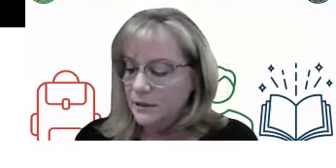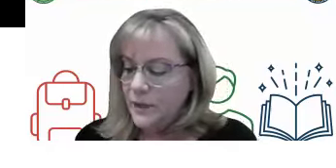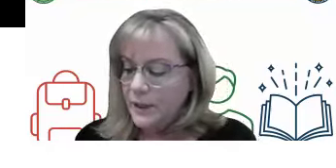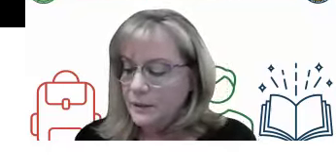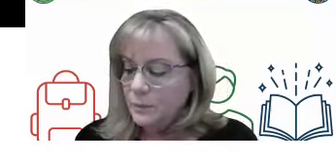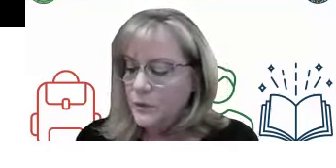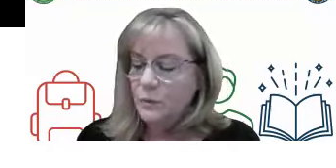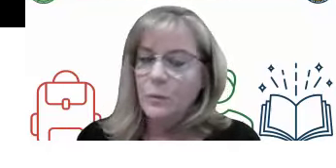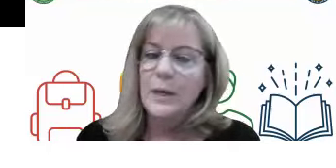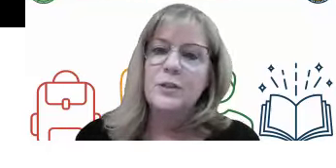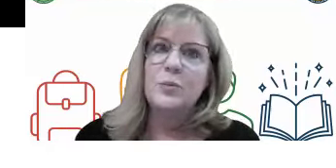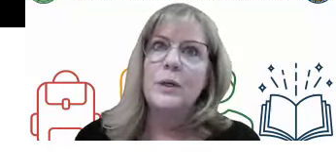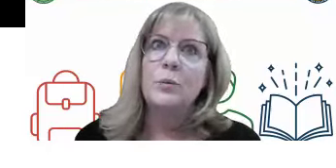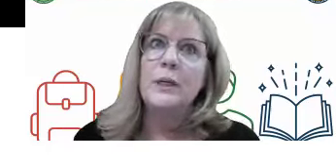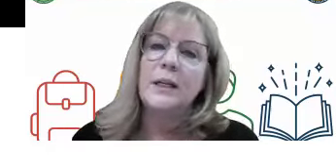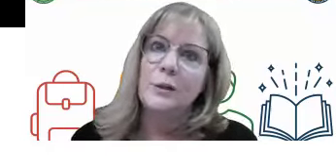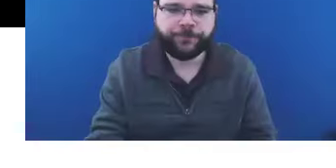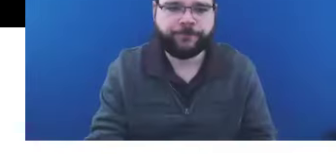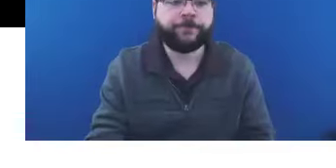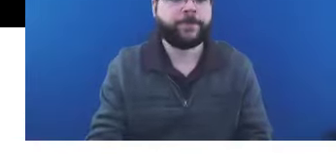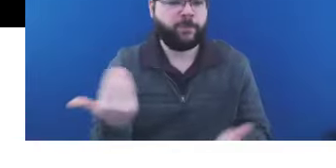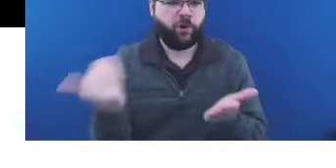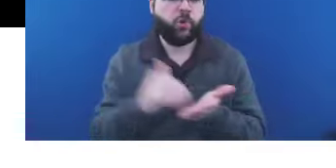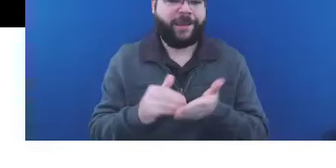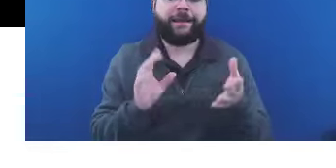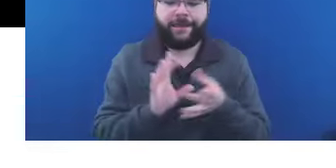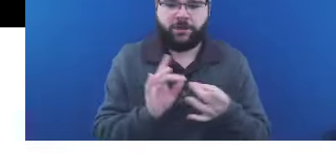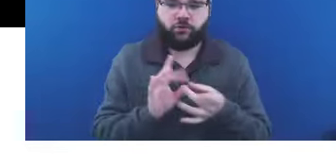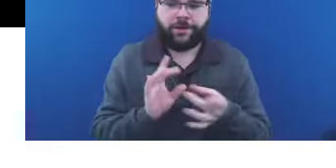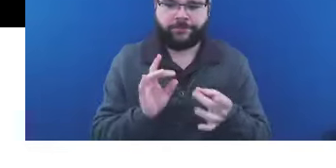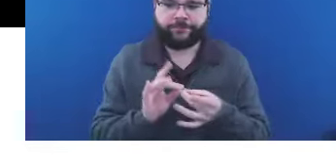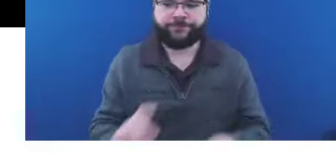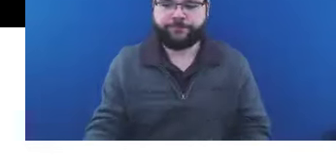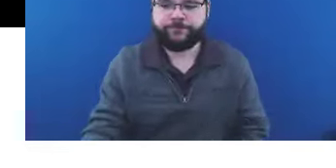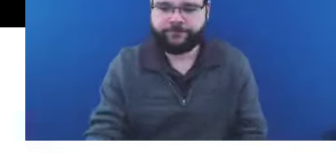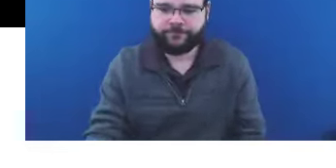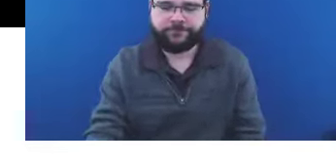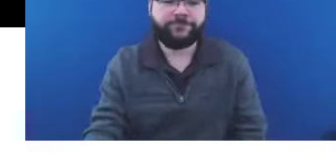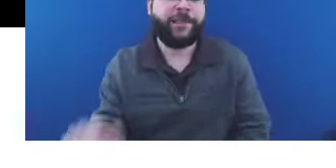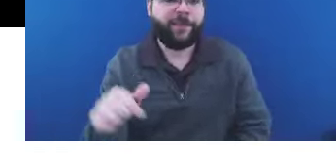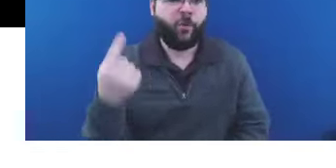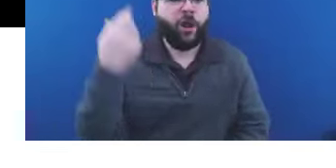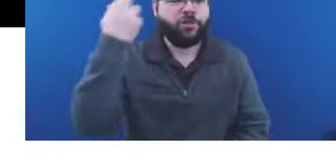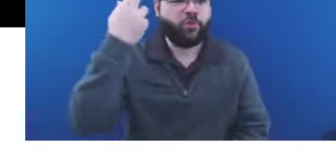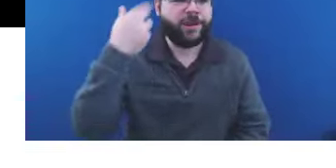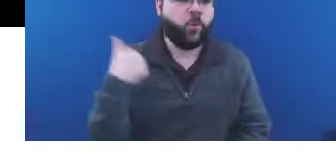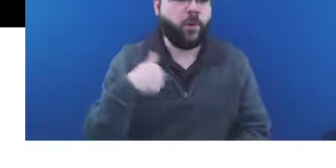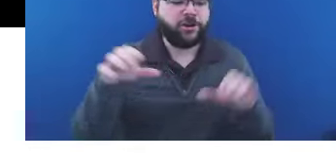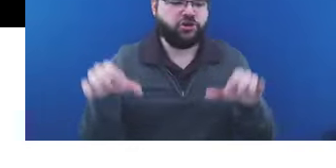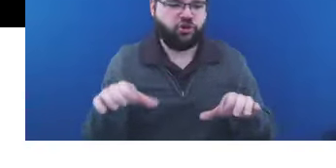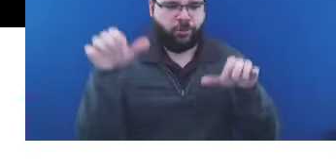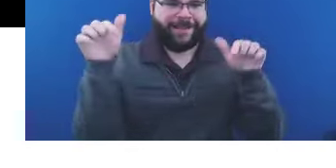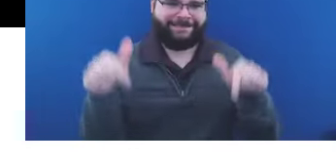are identified. So I just want to reiterate that this is one of the reasons why we're doing this, is to